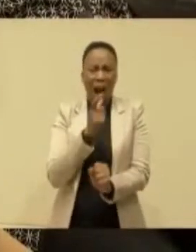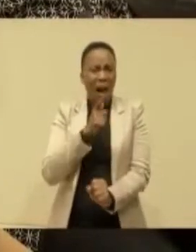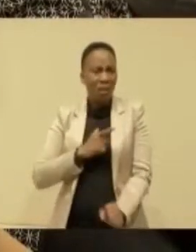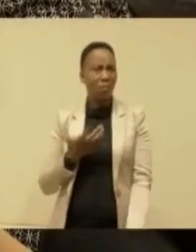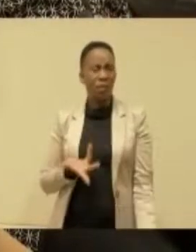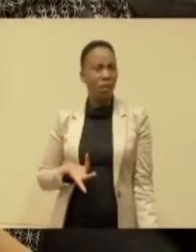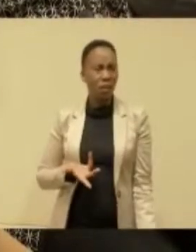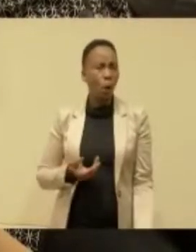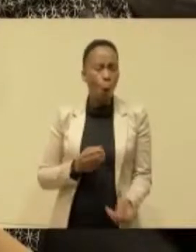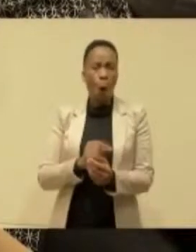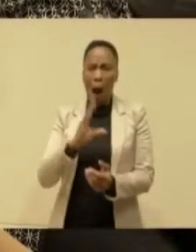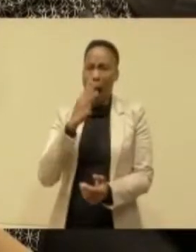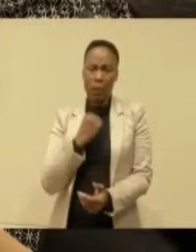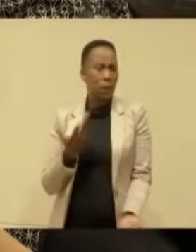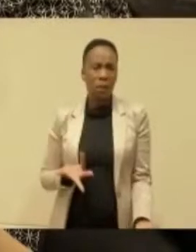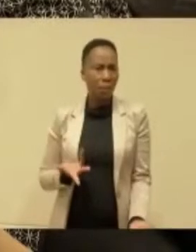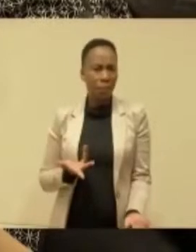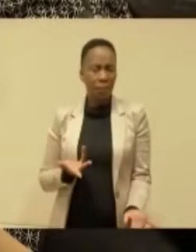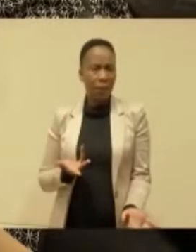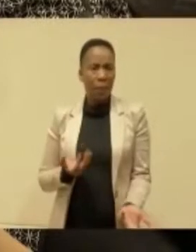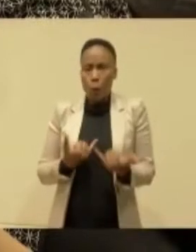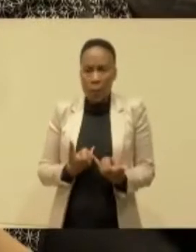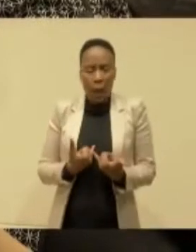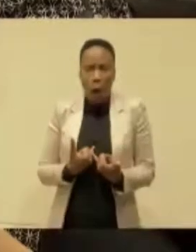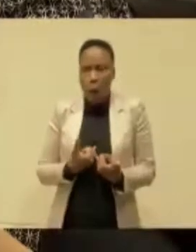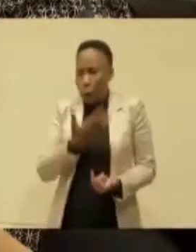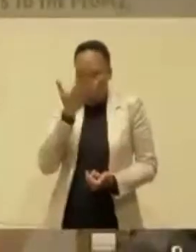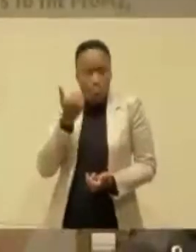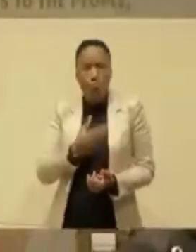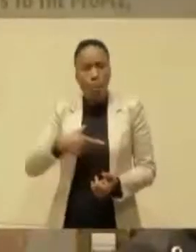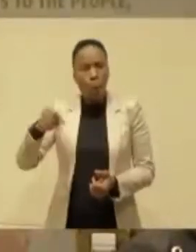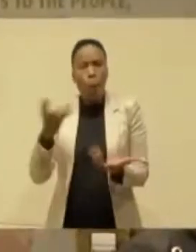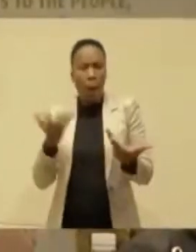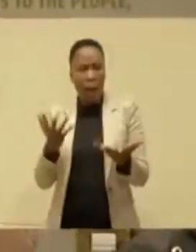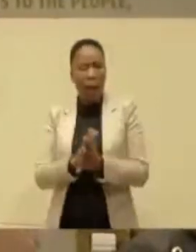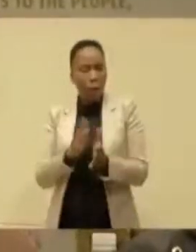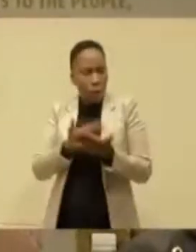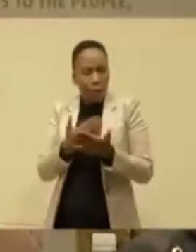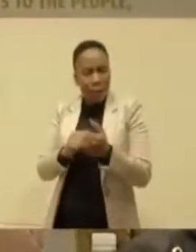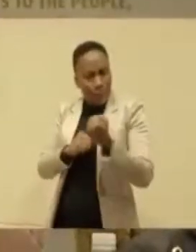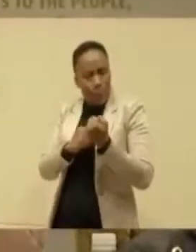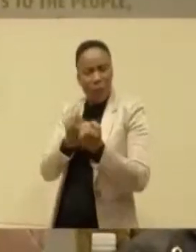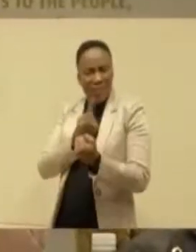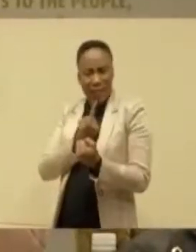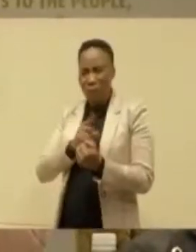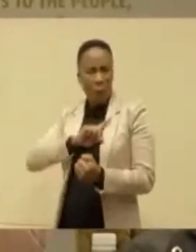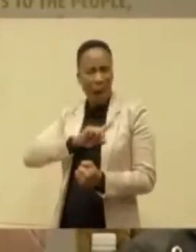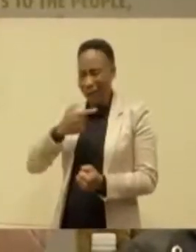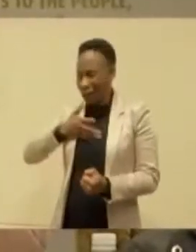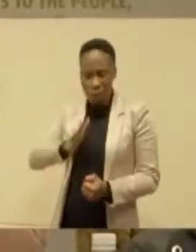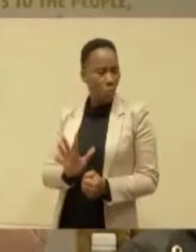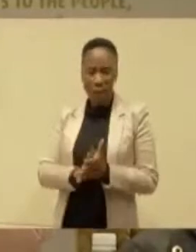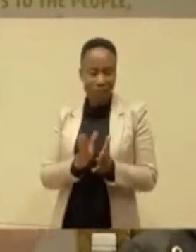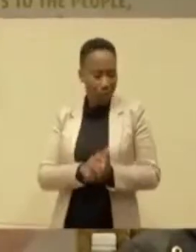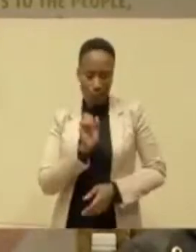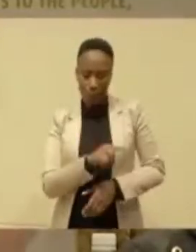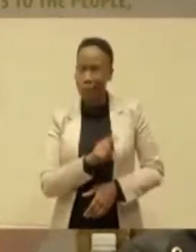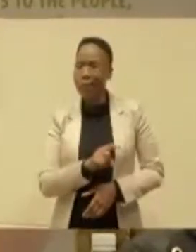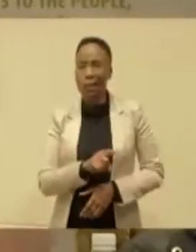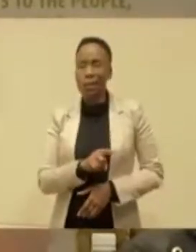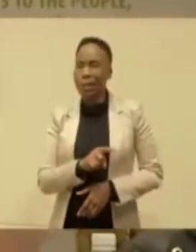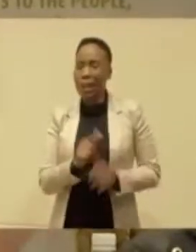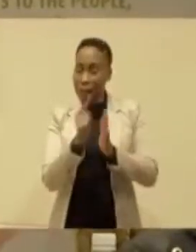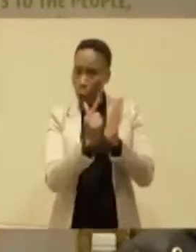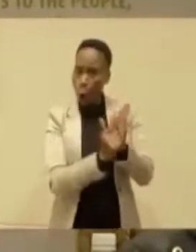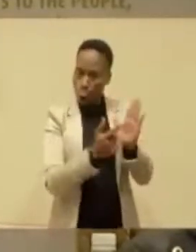don't know where to go to be able for him to just support me with my children because of this customary law regime that is the